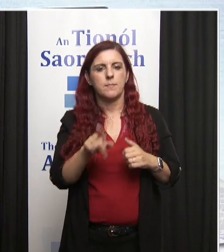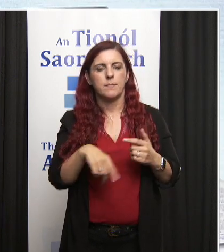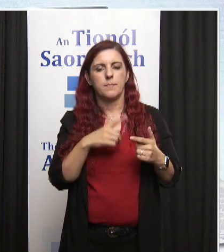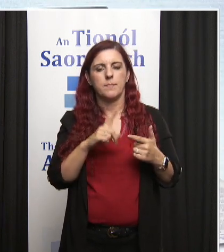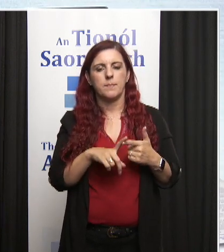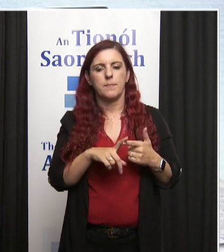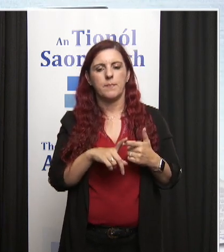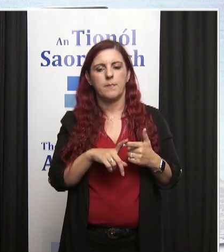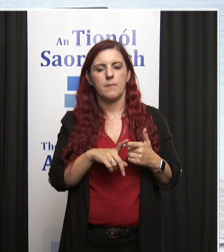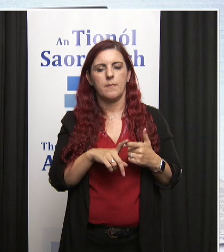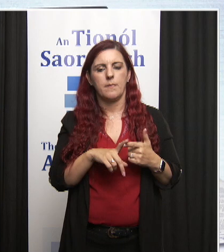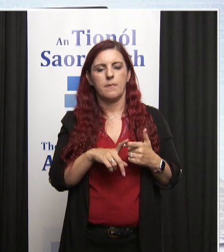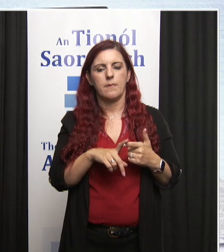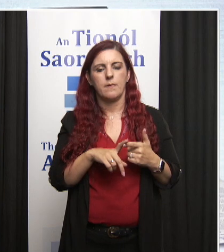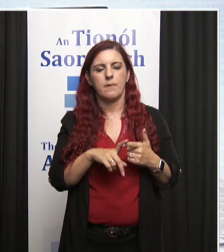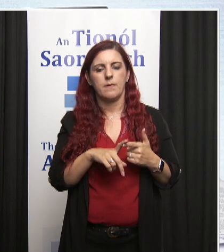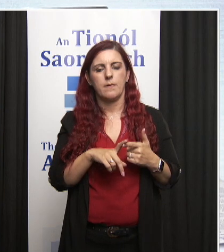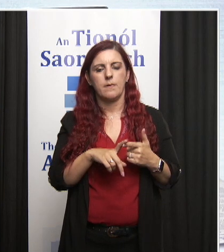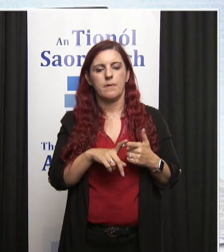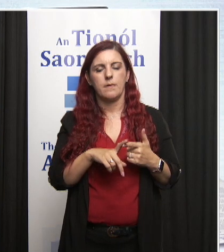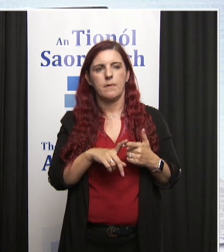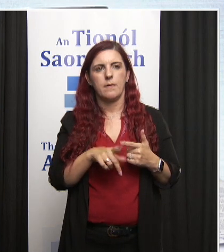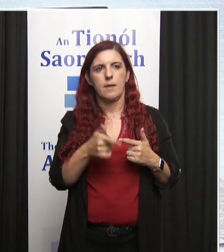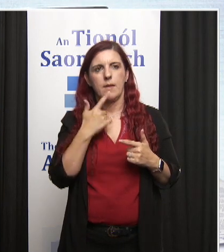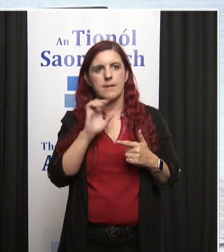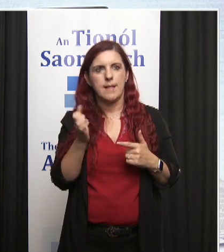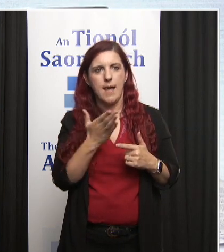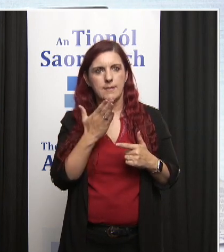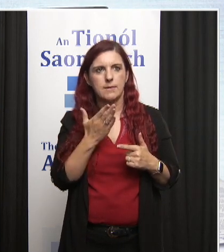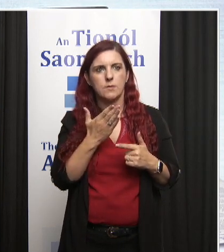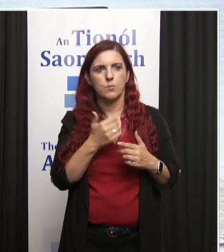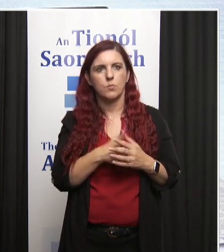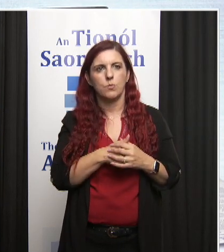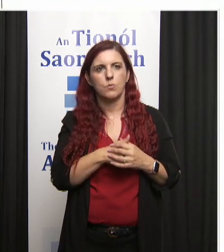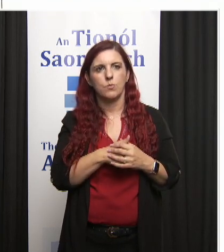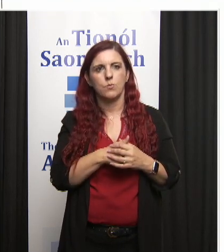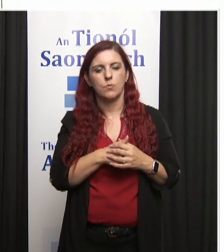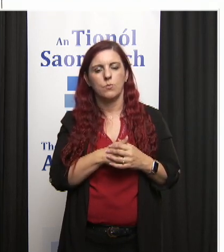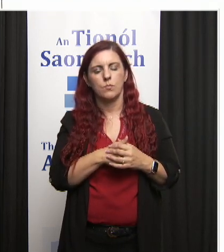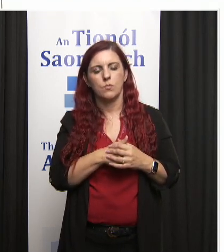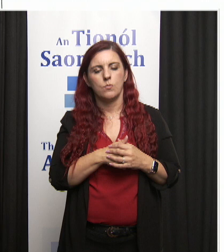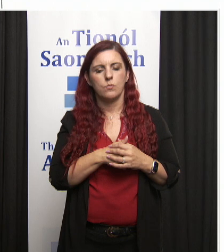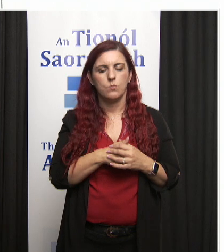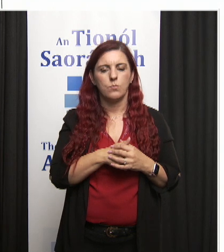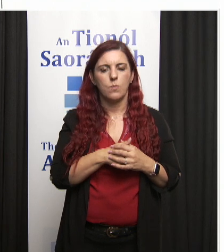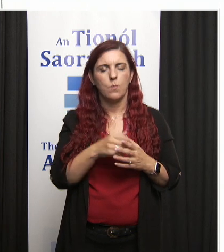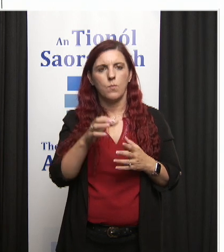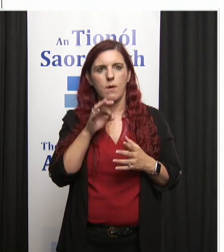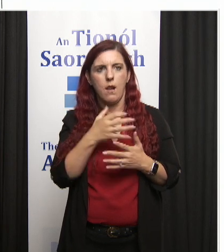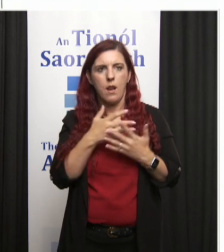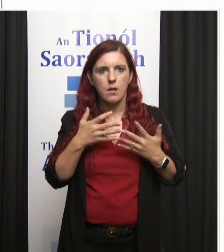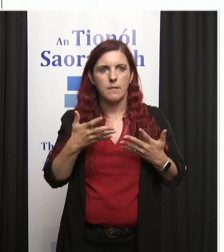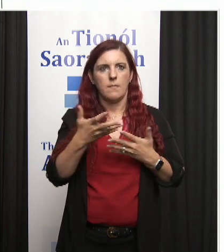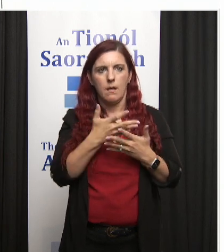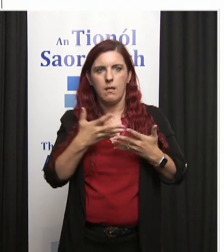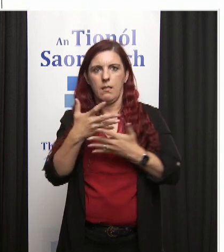points. So for the second slide, of the six of us, we spent a lot of time on